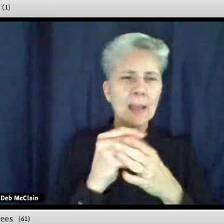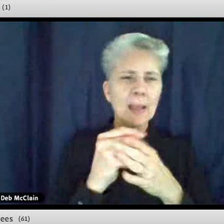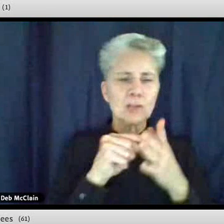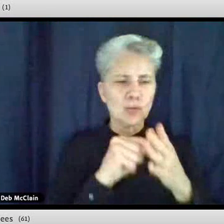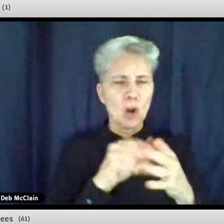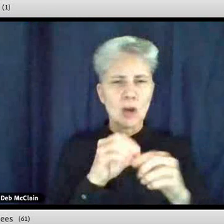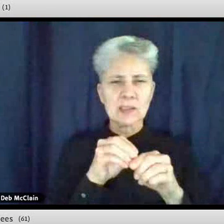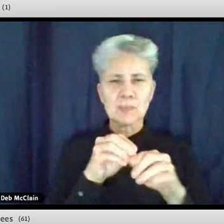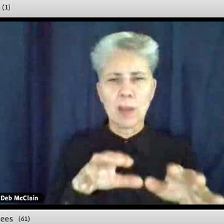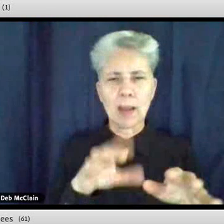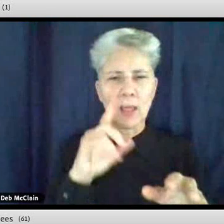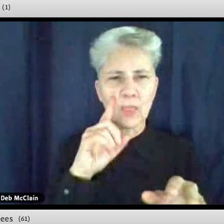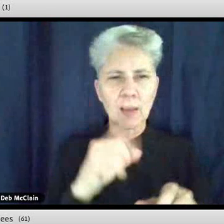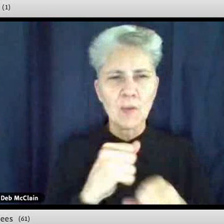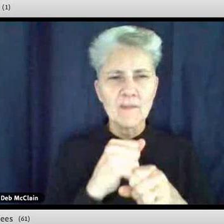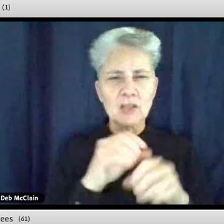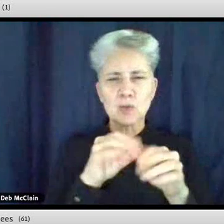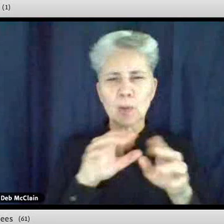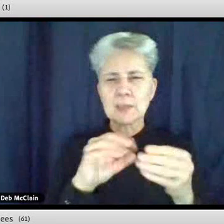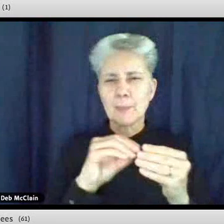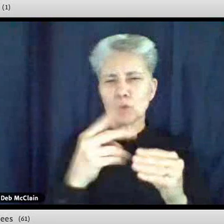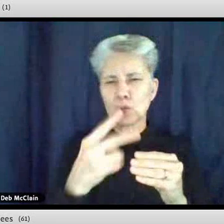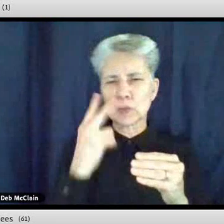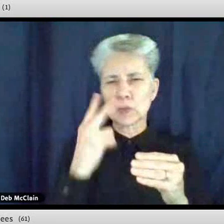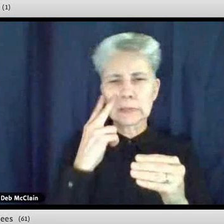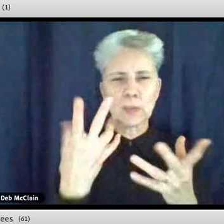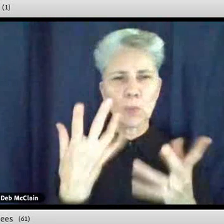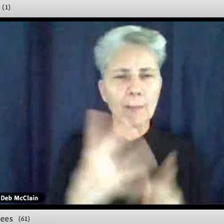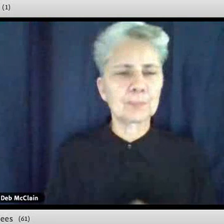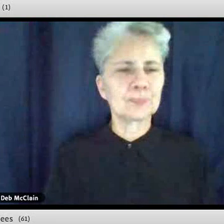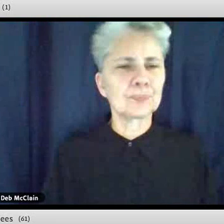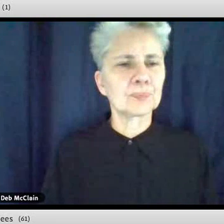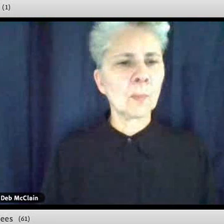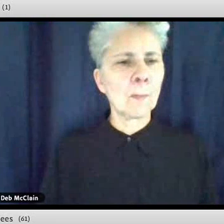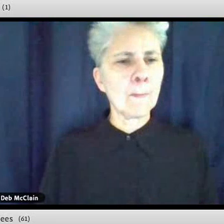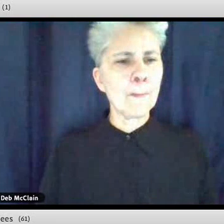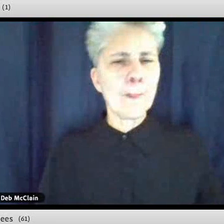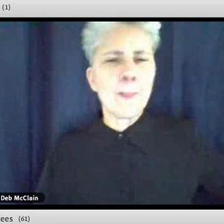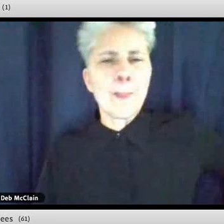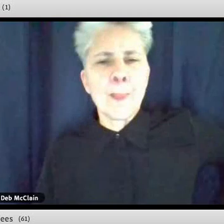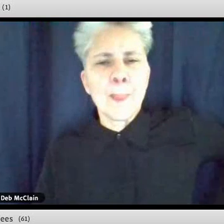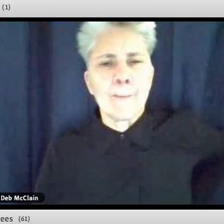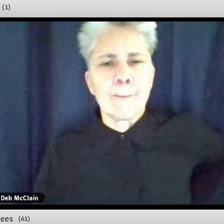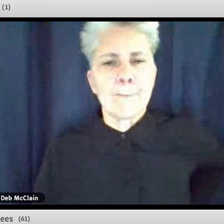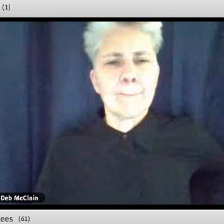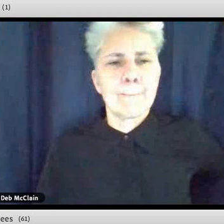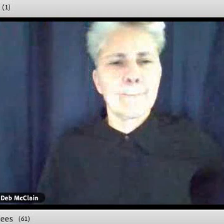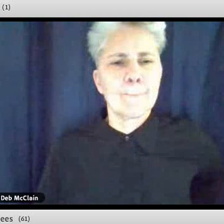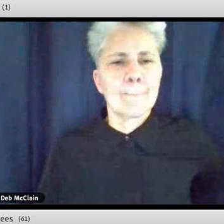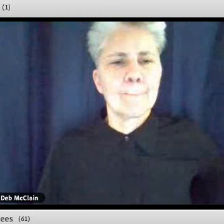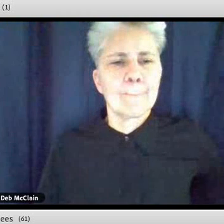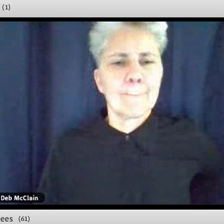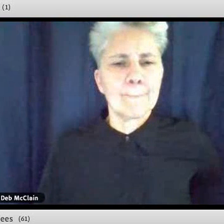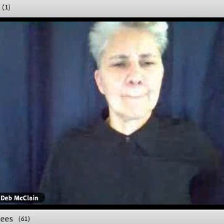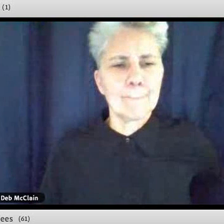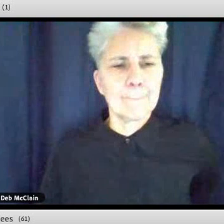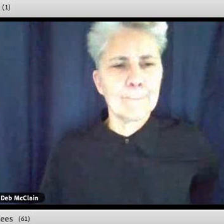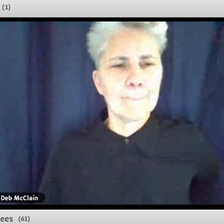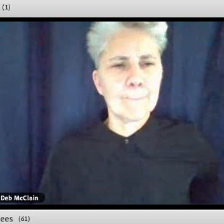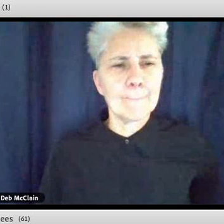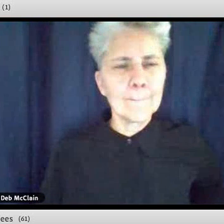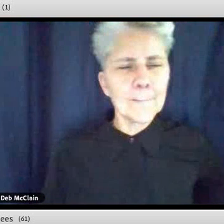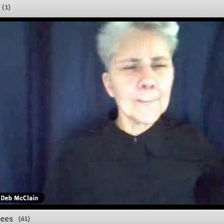and spread. Let me click on prevention and treatments number 2, and let's just see if there's anything about a hot